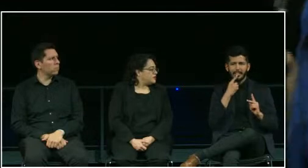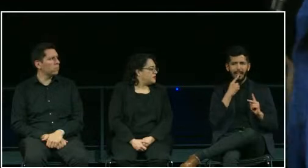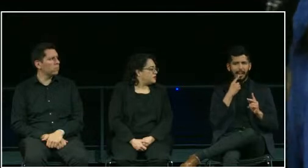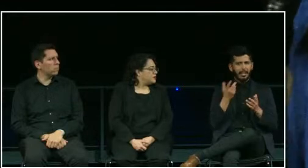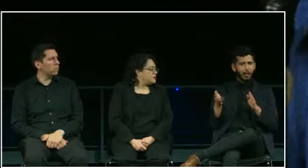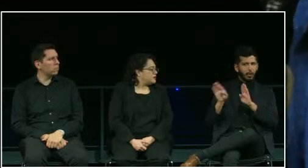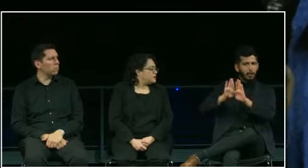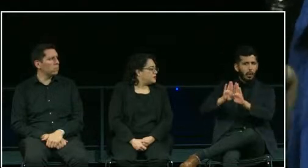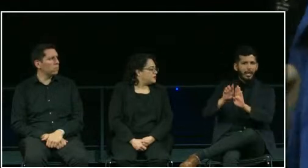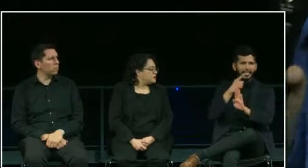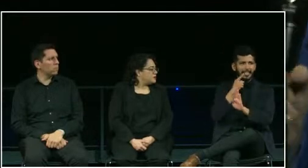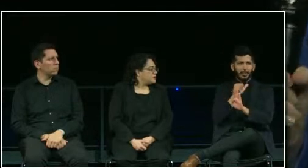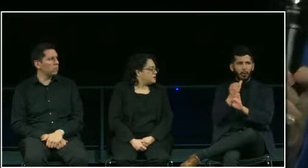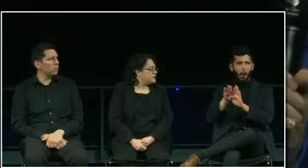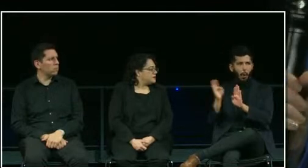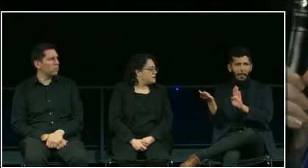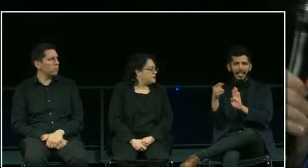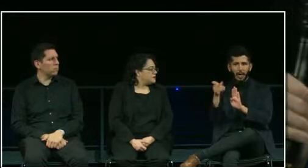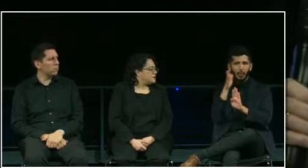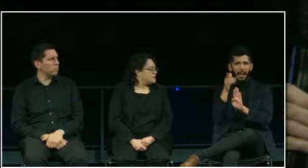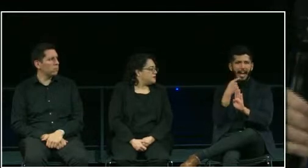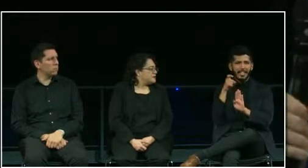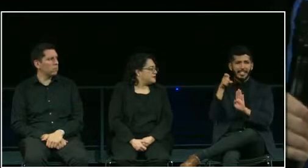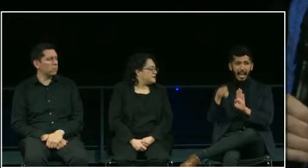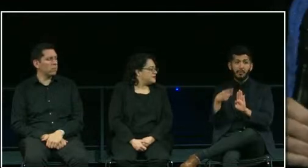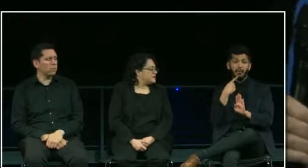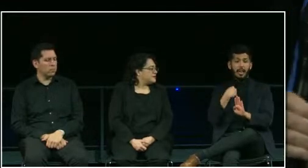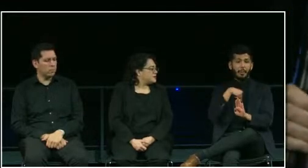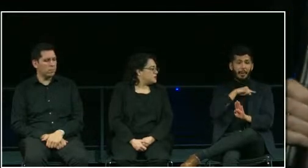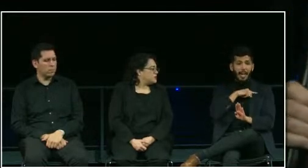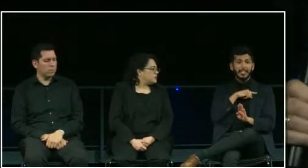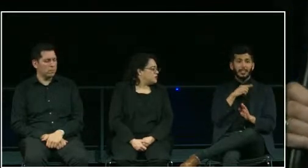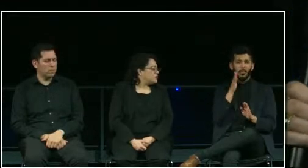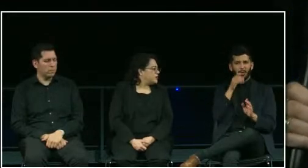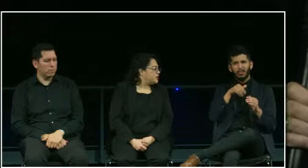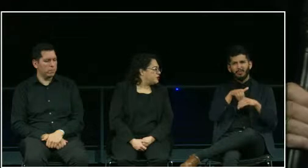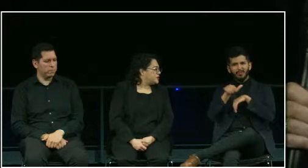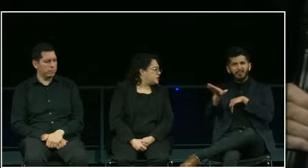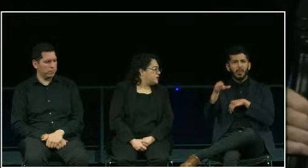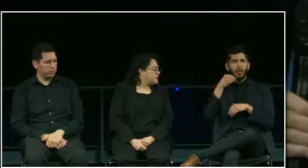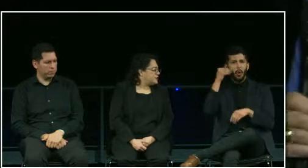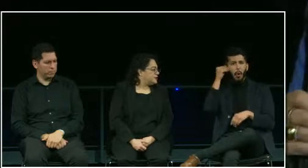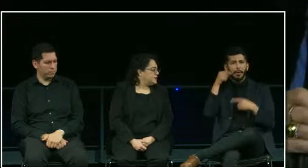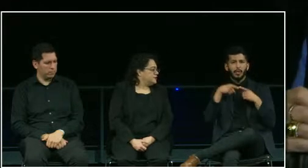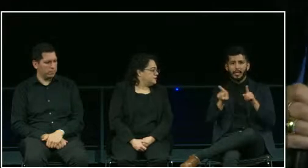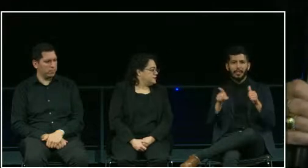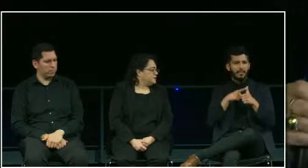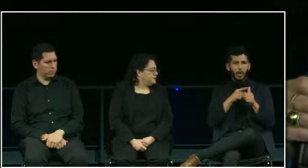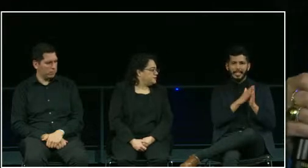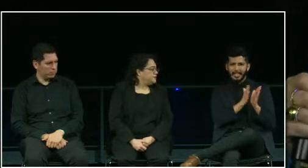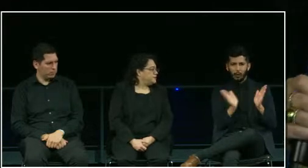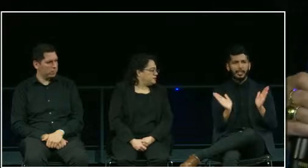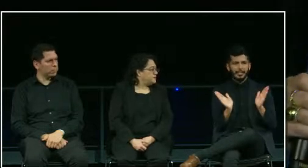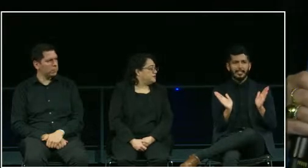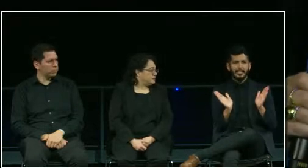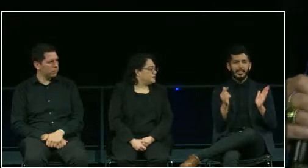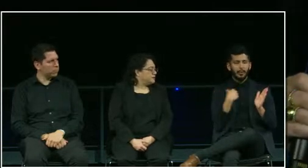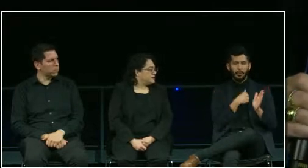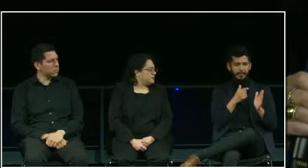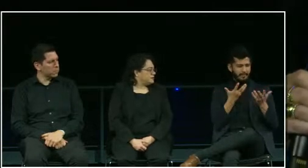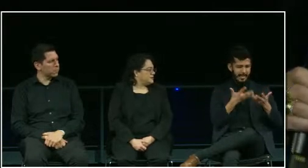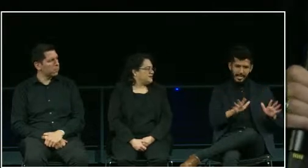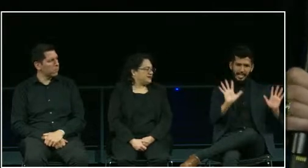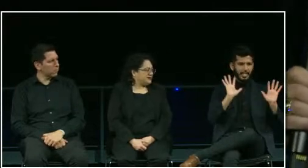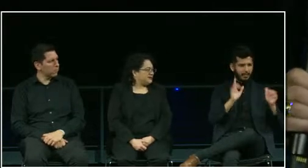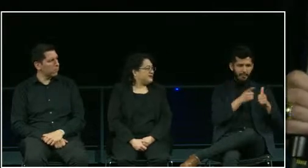it. It was like, nobody open the door, because I think they're going to tell us we have to go home. And so we basically finished and then locked